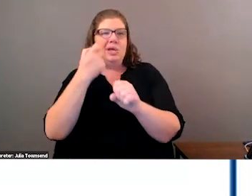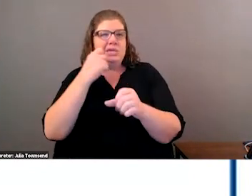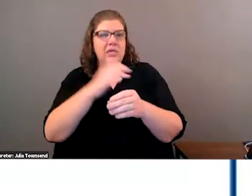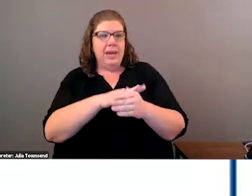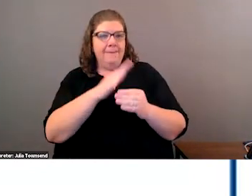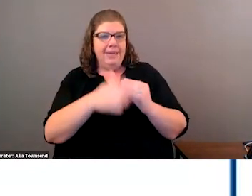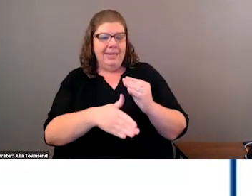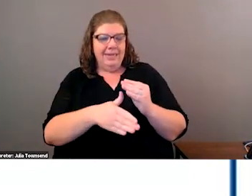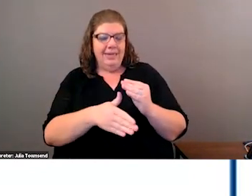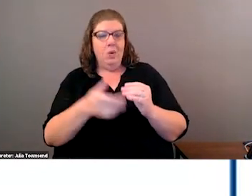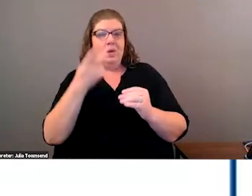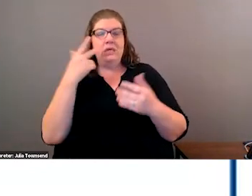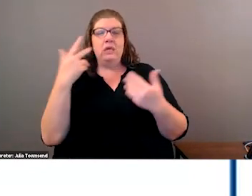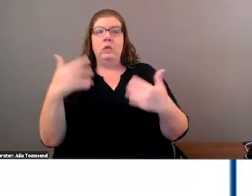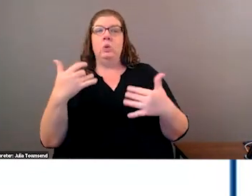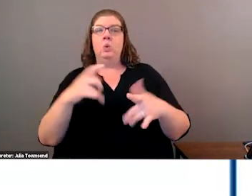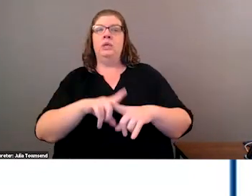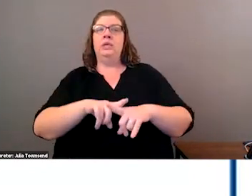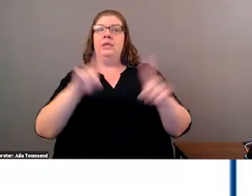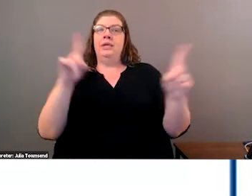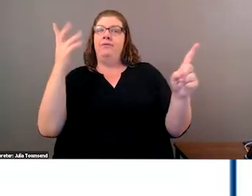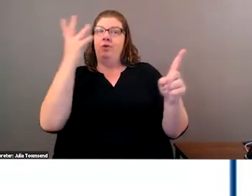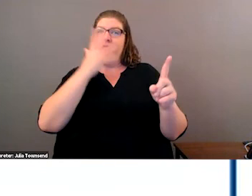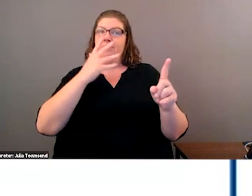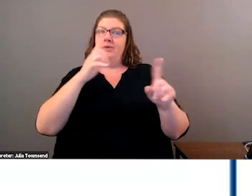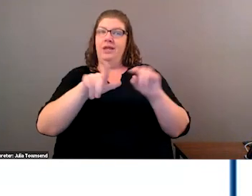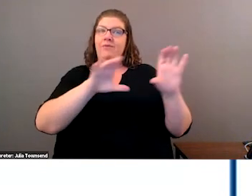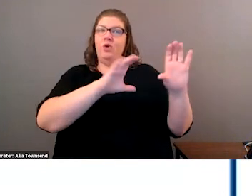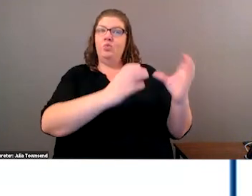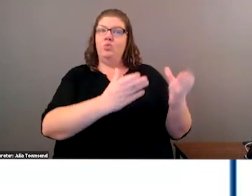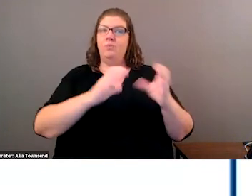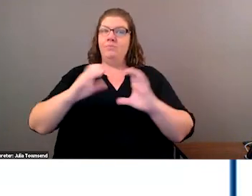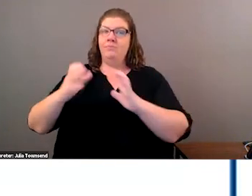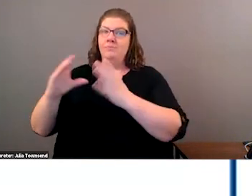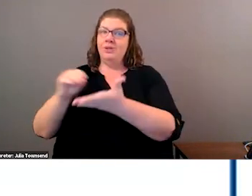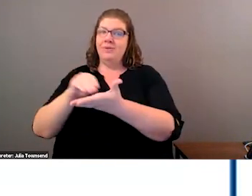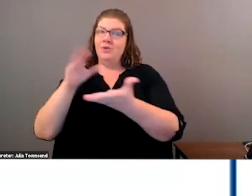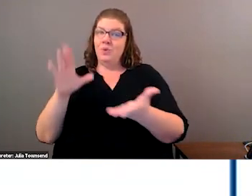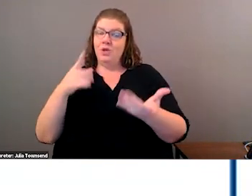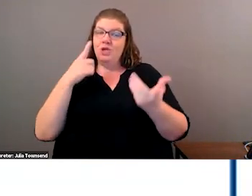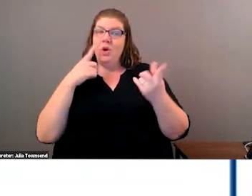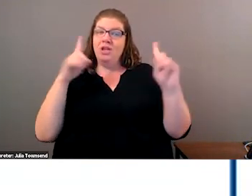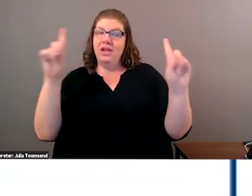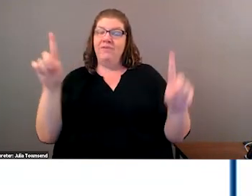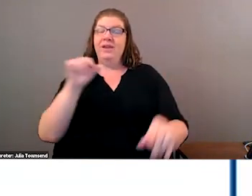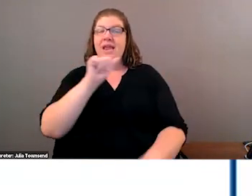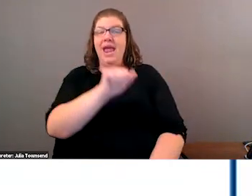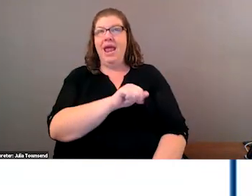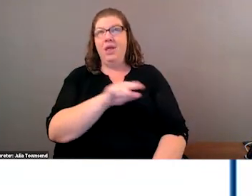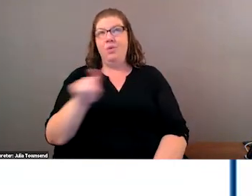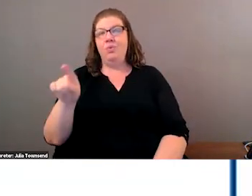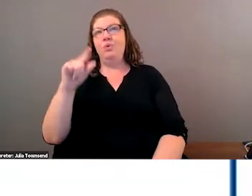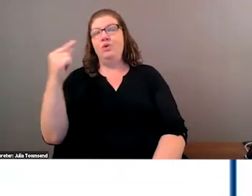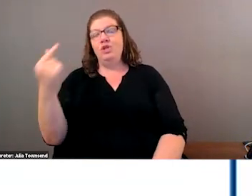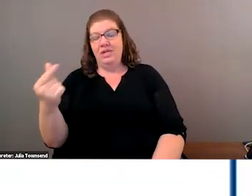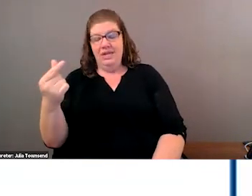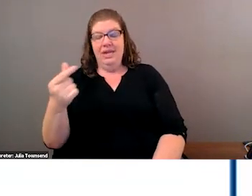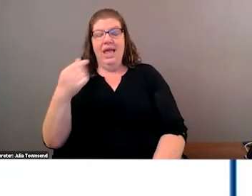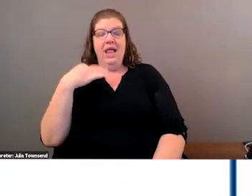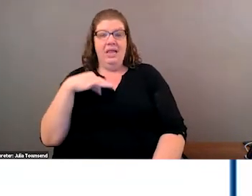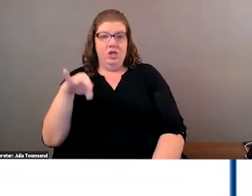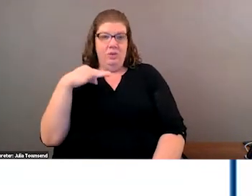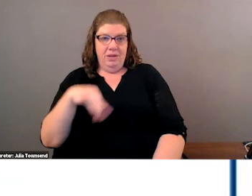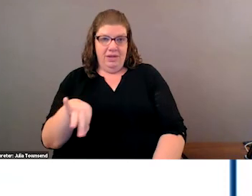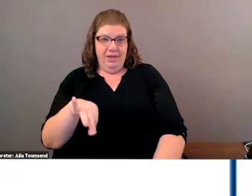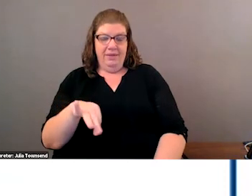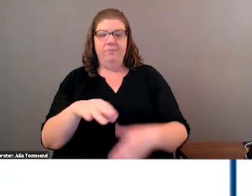how differently different groups of students are achieving A through G eligibility. And again,